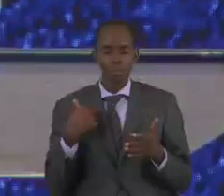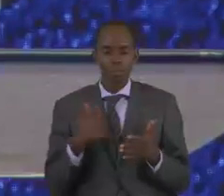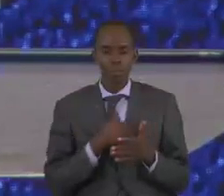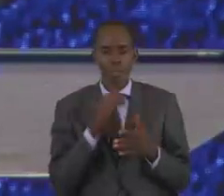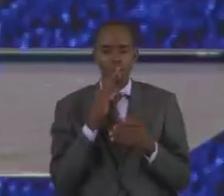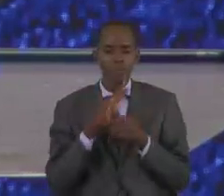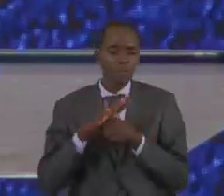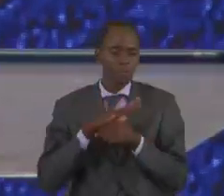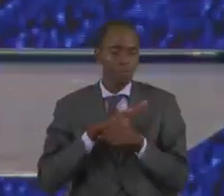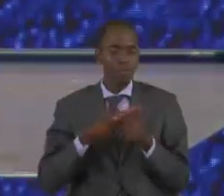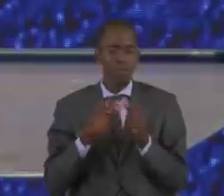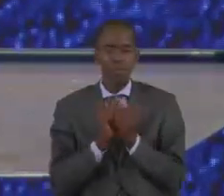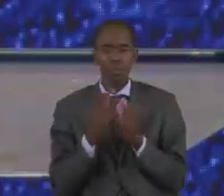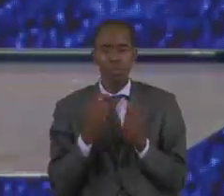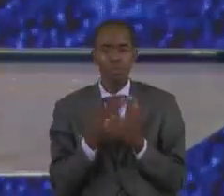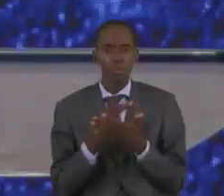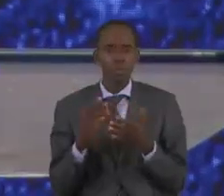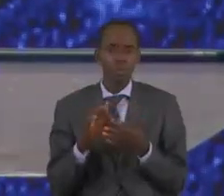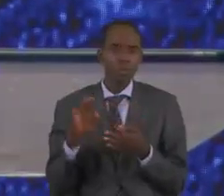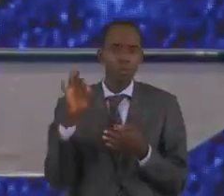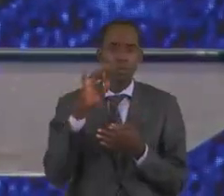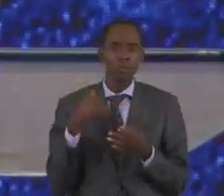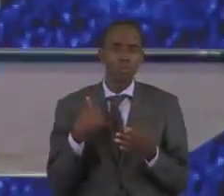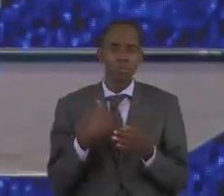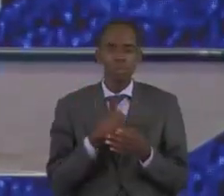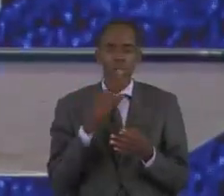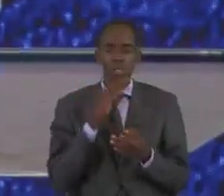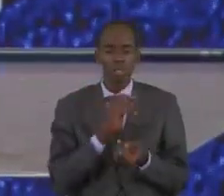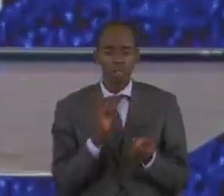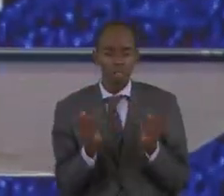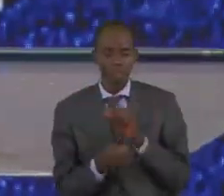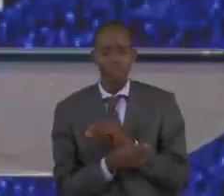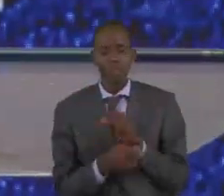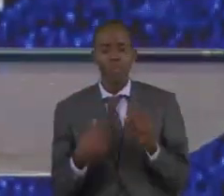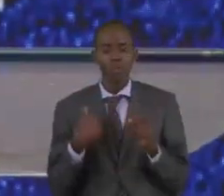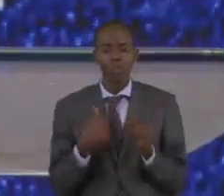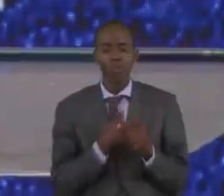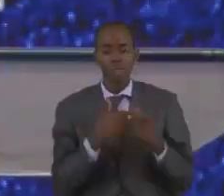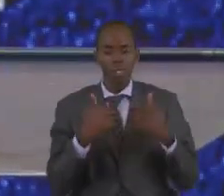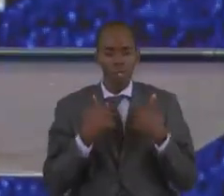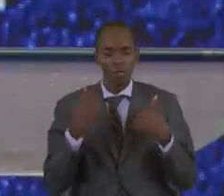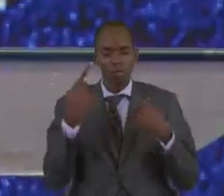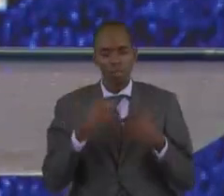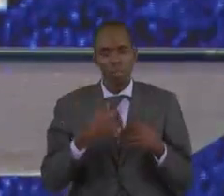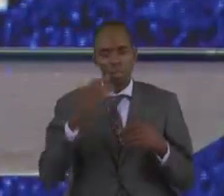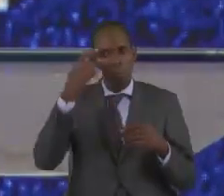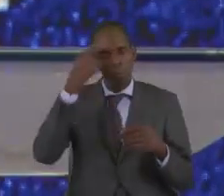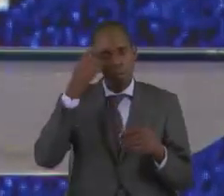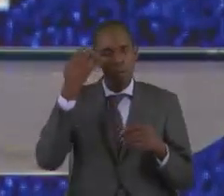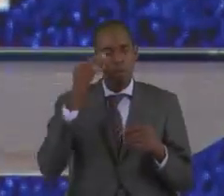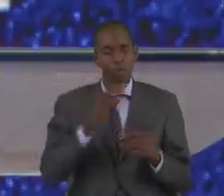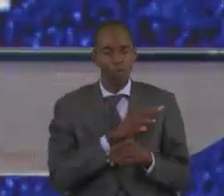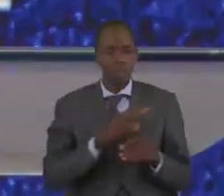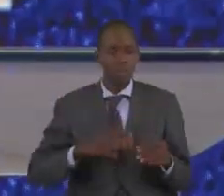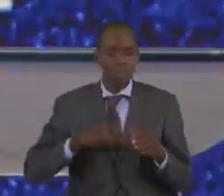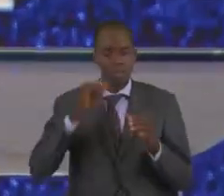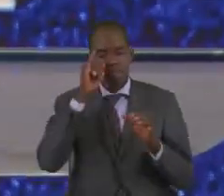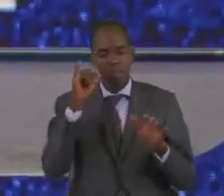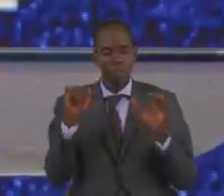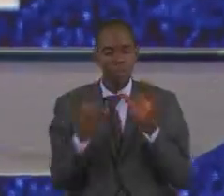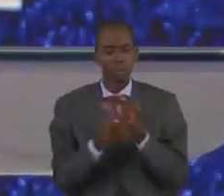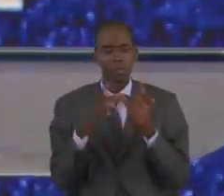Holy Ghost, were committed, were transformed, we have the mind of Christ, and we have the image of